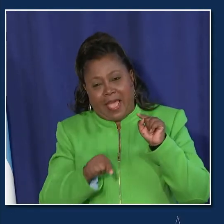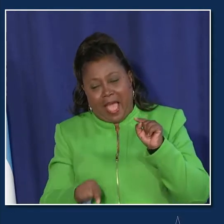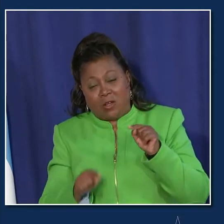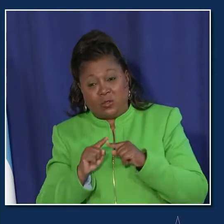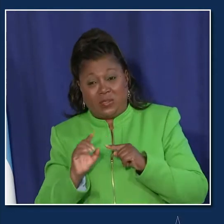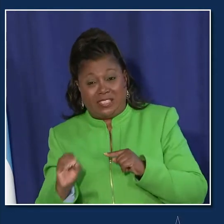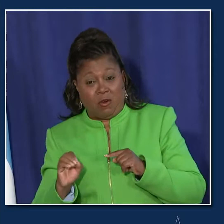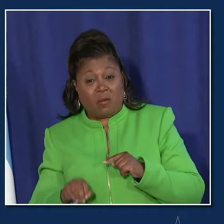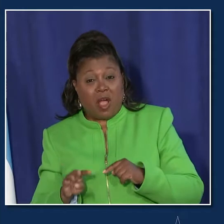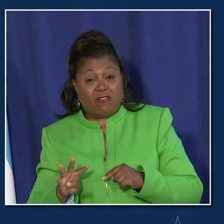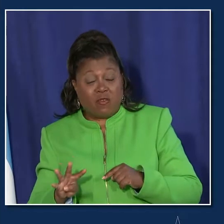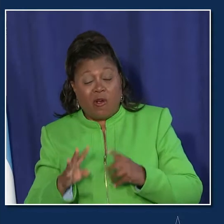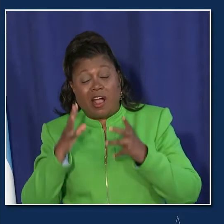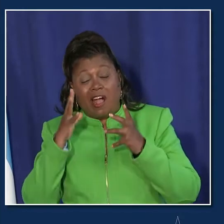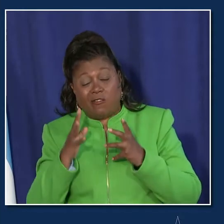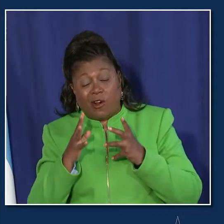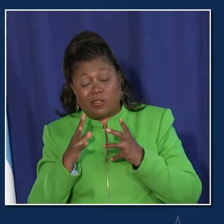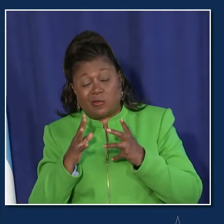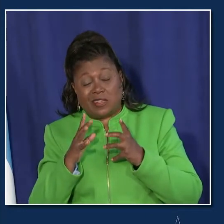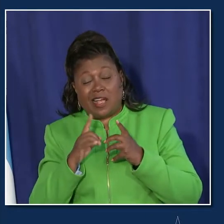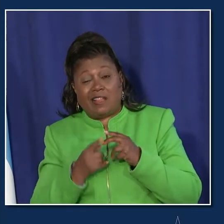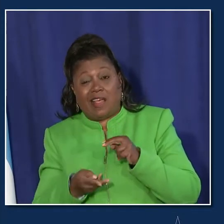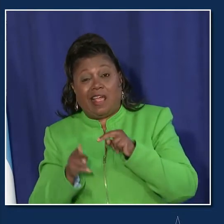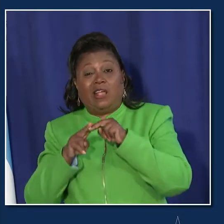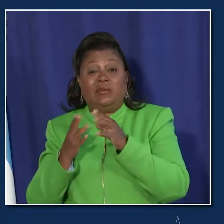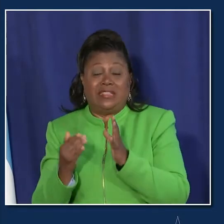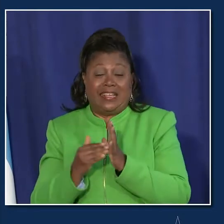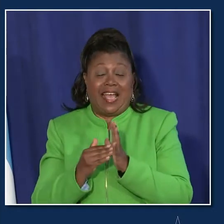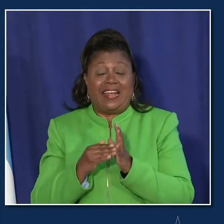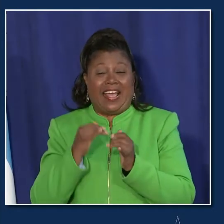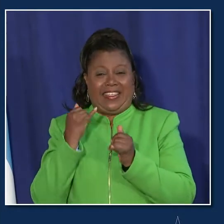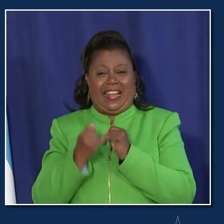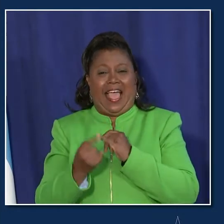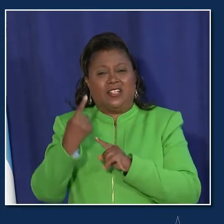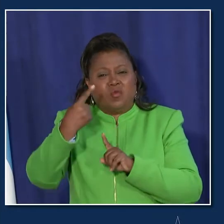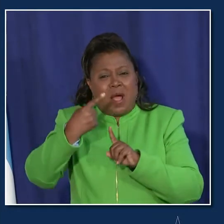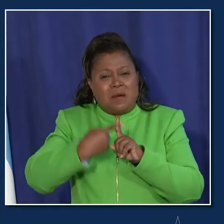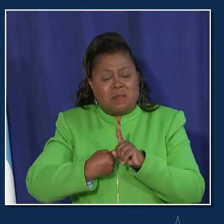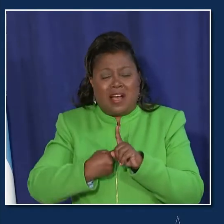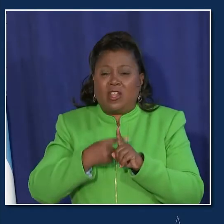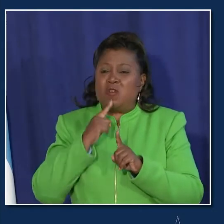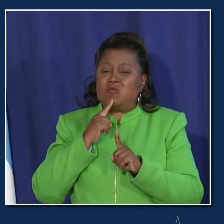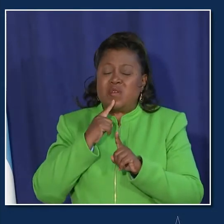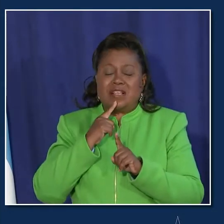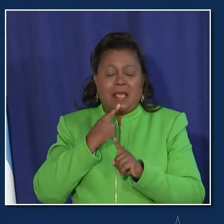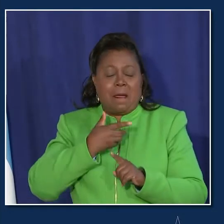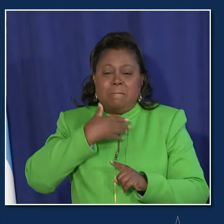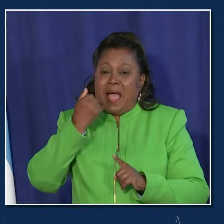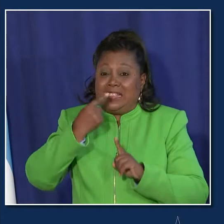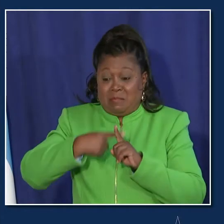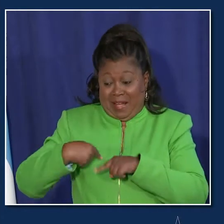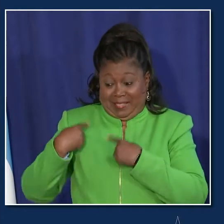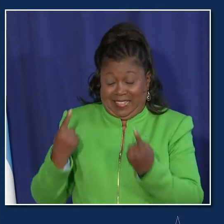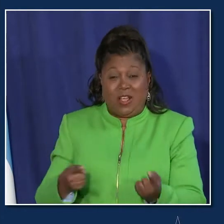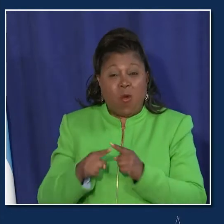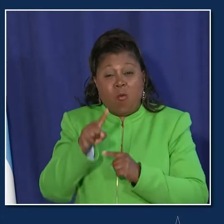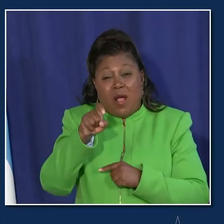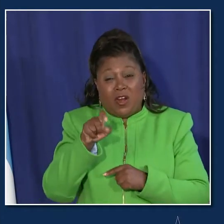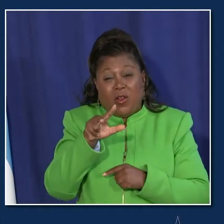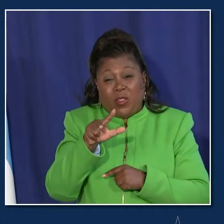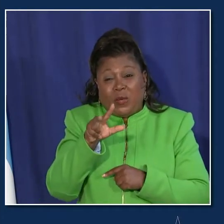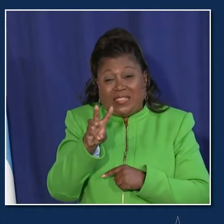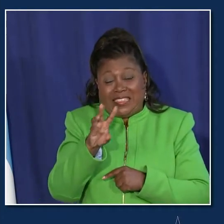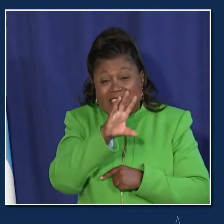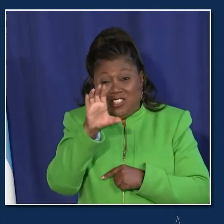down to 0.4, unfortunately be on the increase again. And in the last month, our very best month to date,